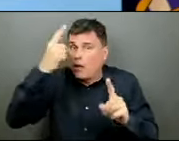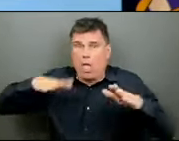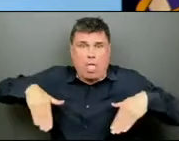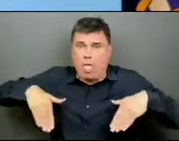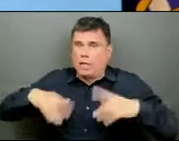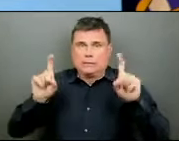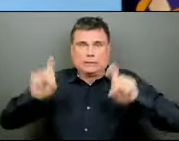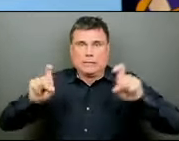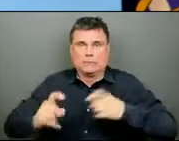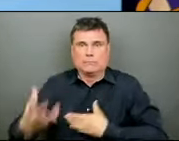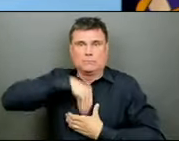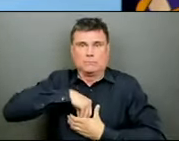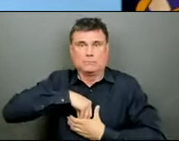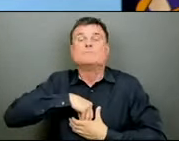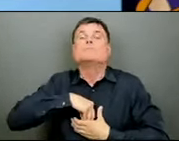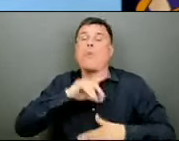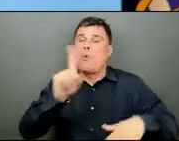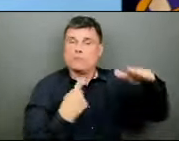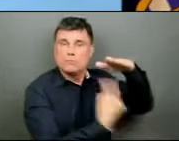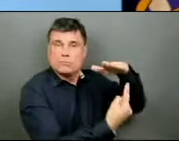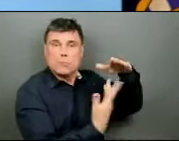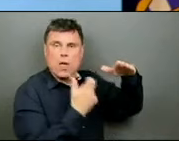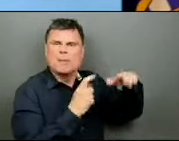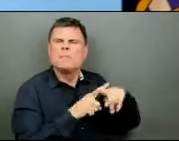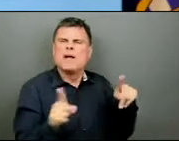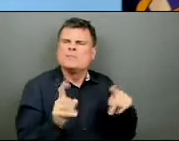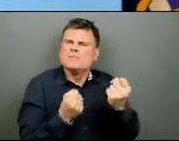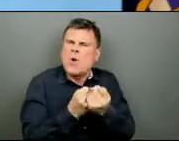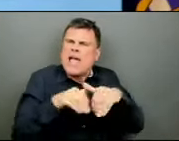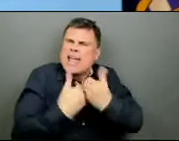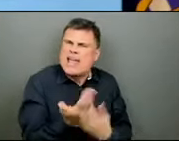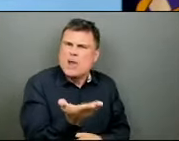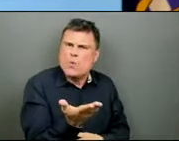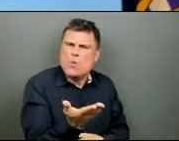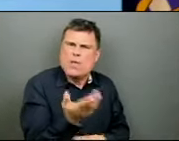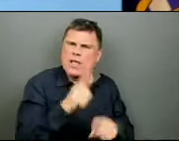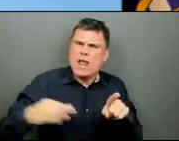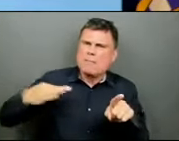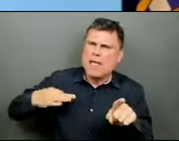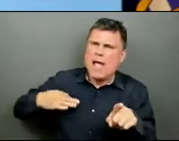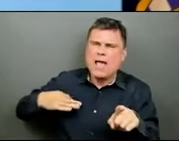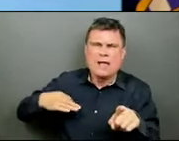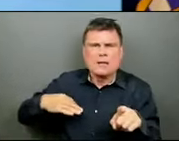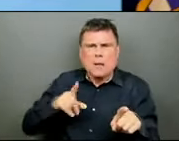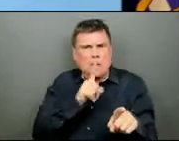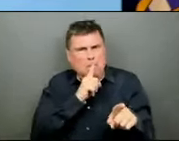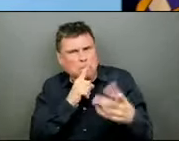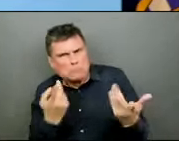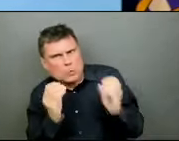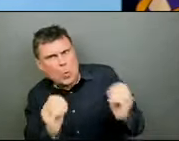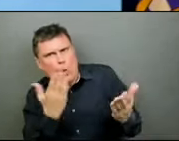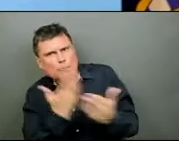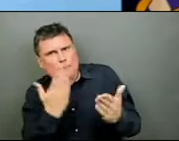Either they weren't at work. What support does someone like that receive, considering they don't qualify for any programs that exist? As